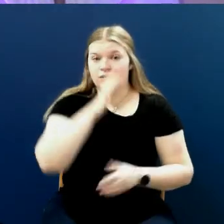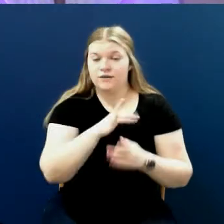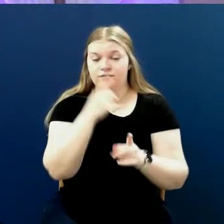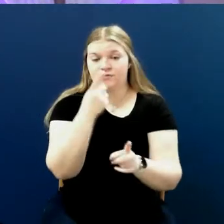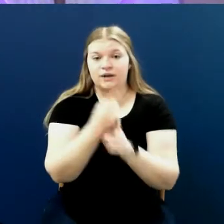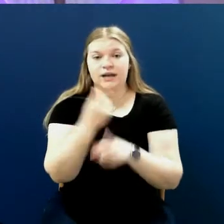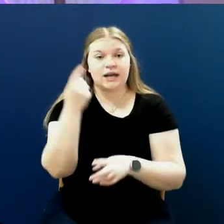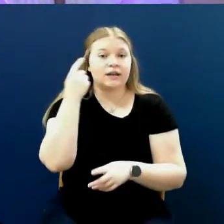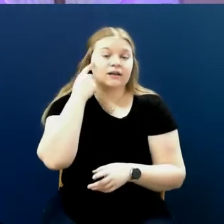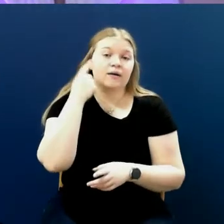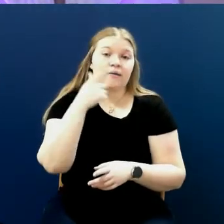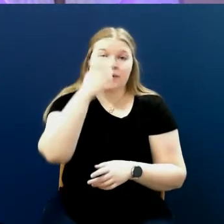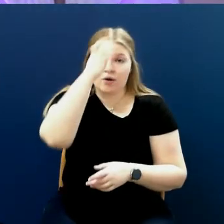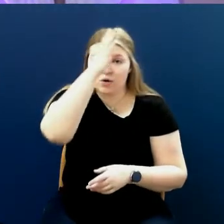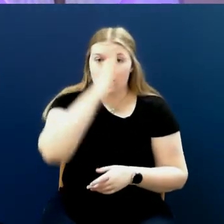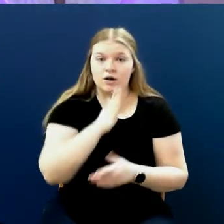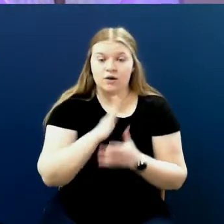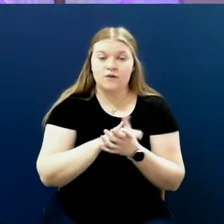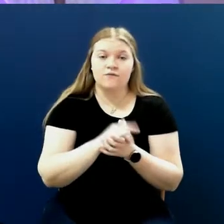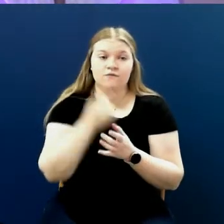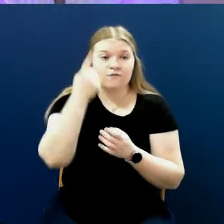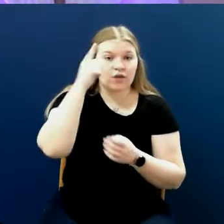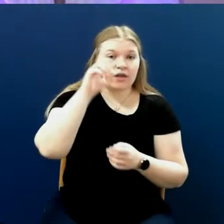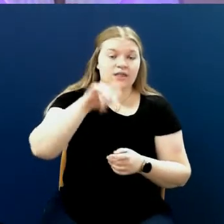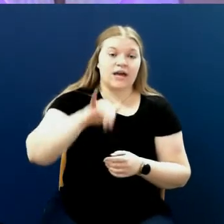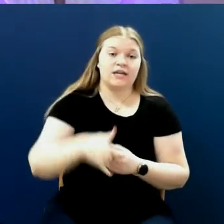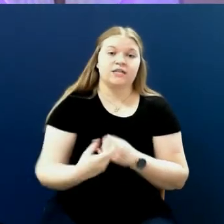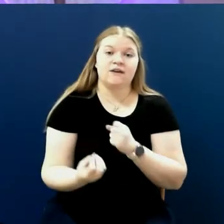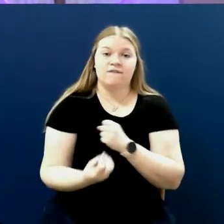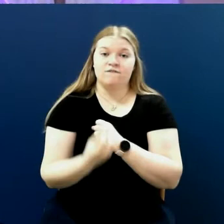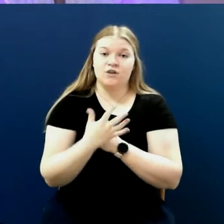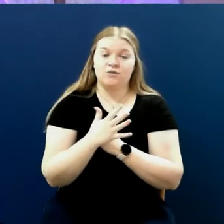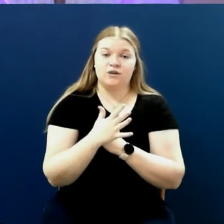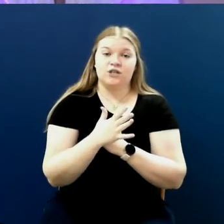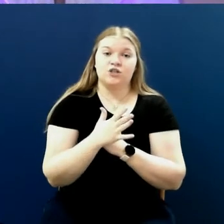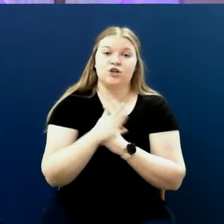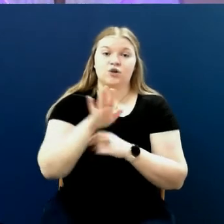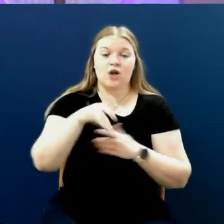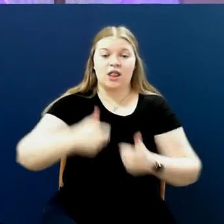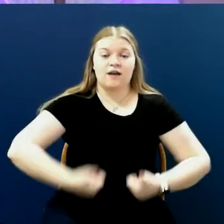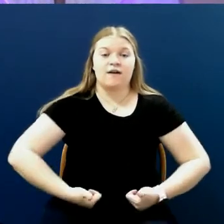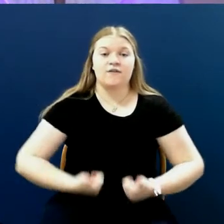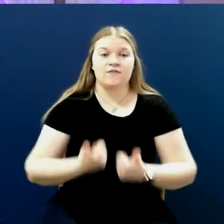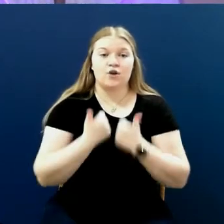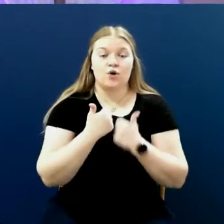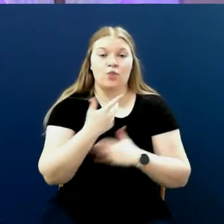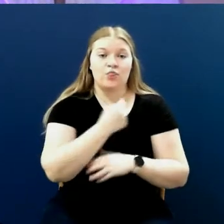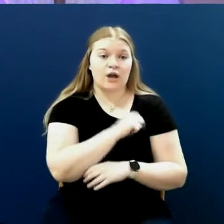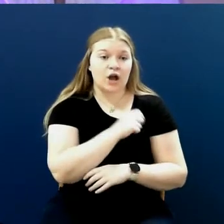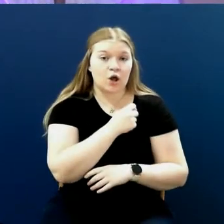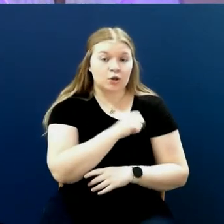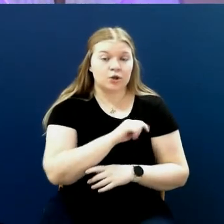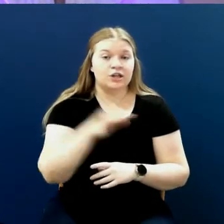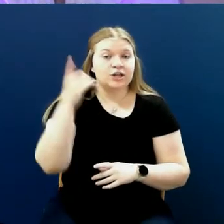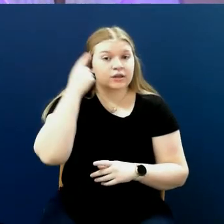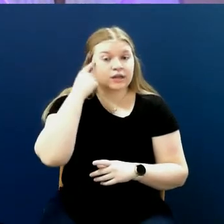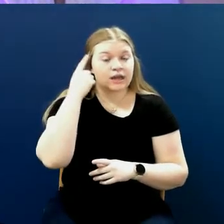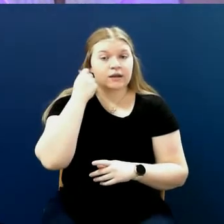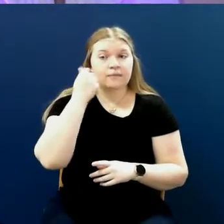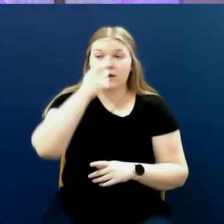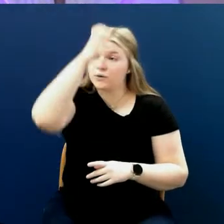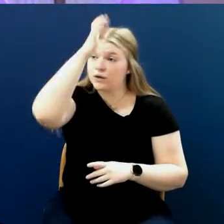idea about God for that to influence your practical life. Your theology or your thinking about